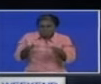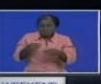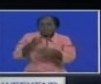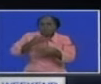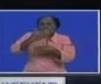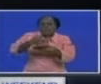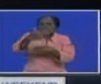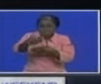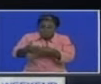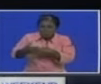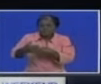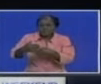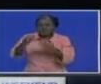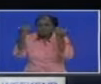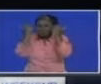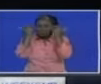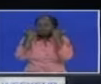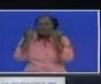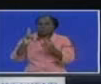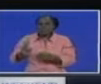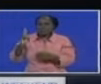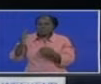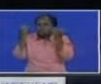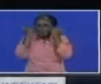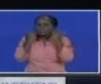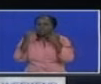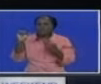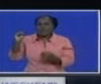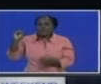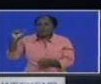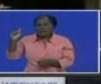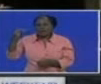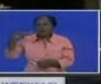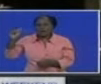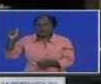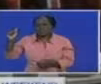cost Kenya her relationship with crucial allies? Asha Mwilu reports.